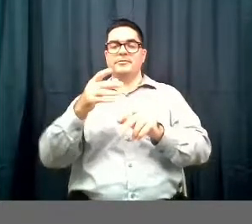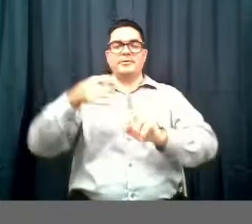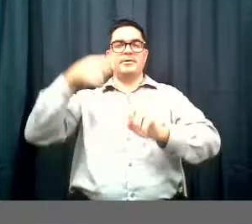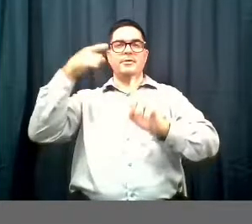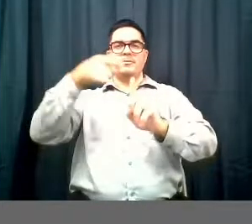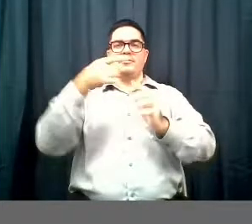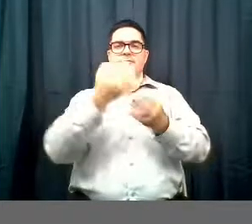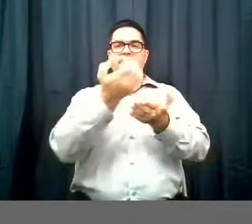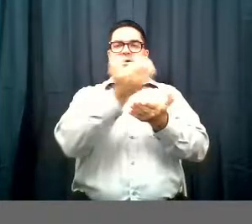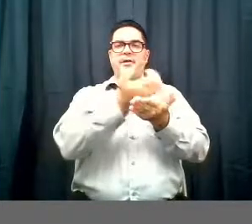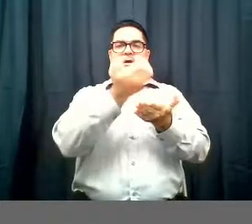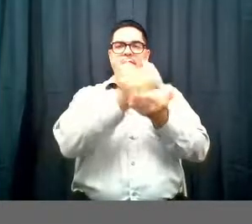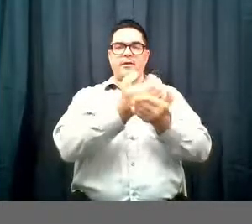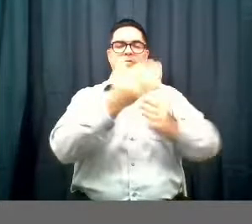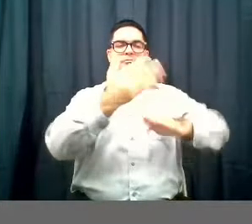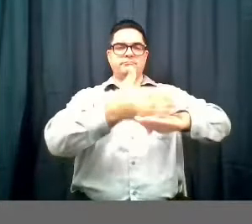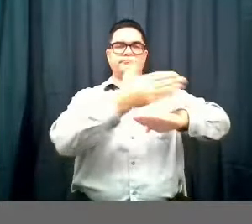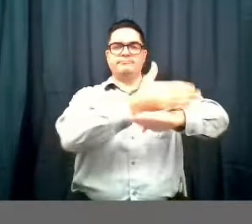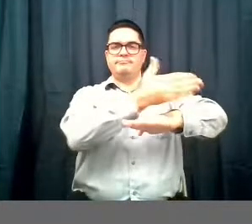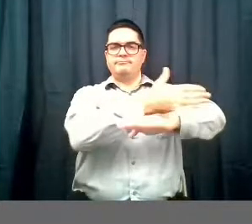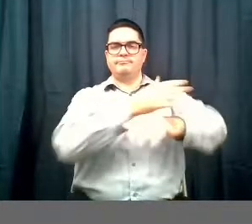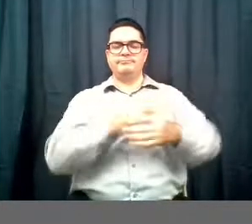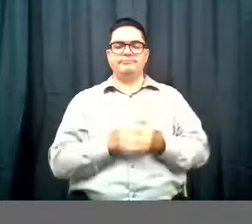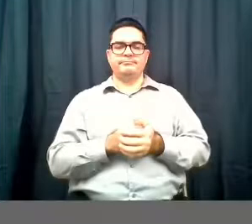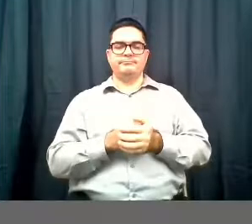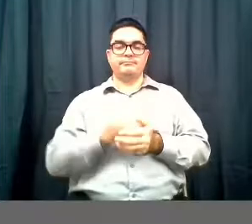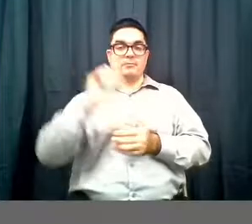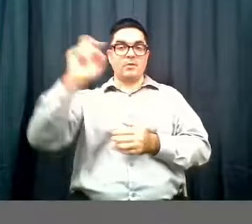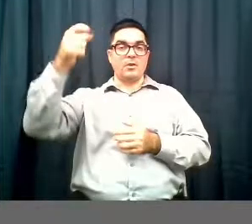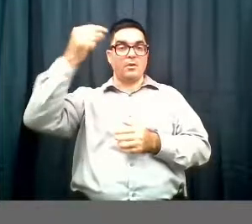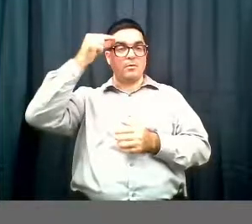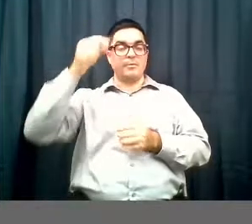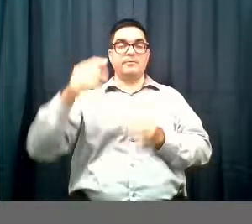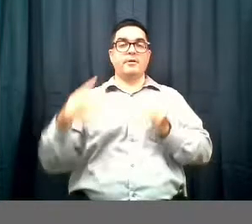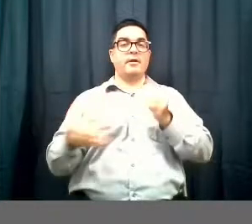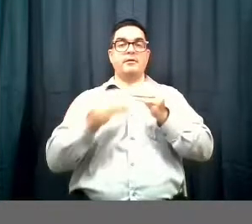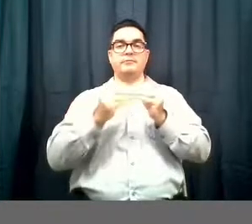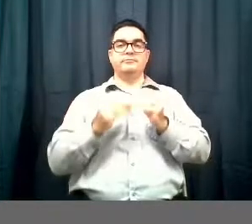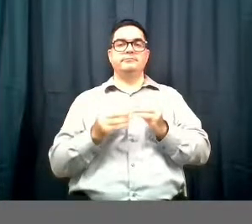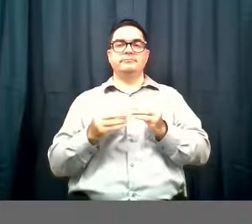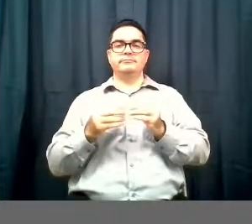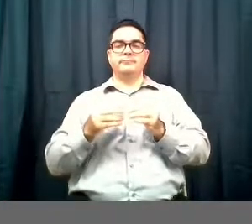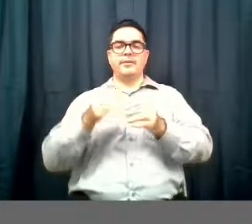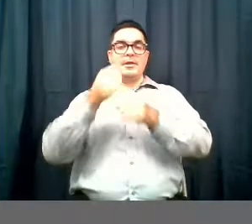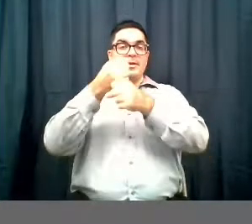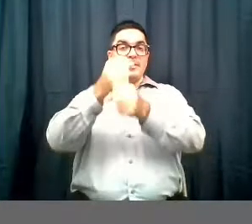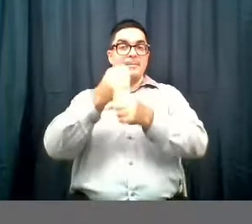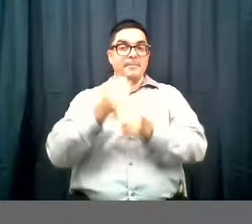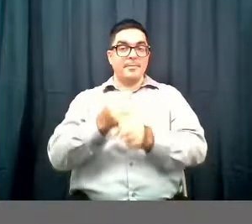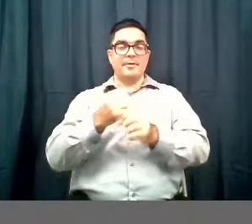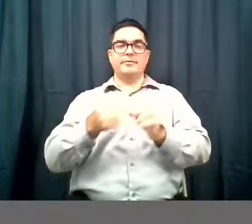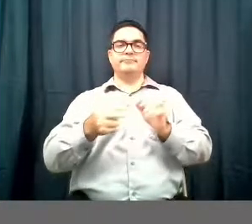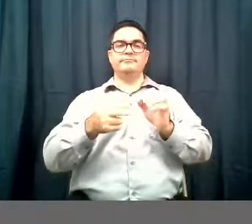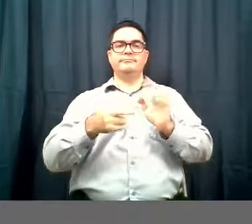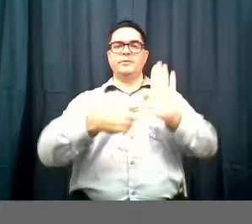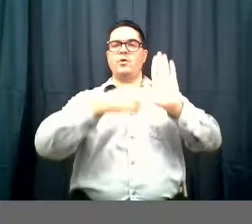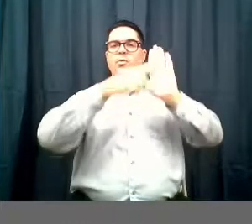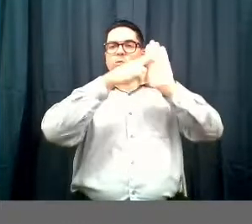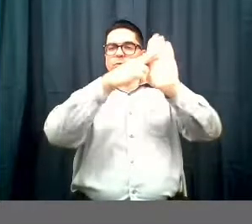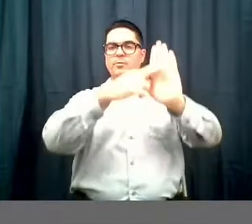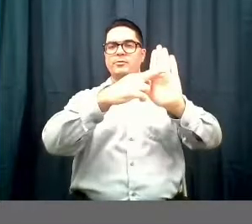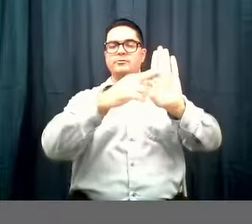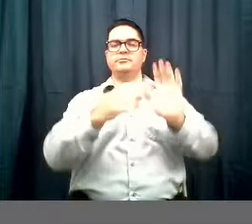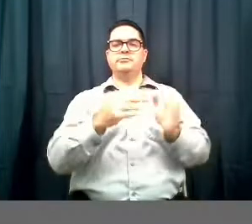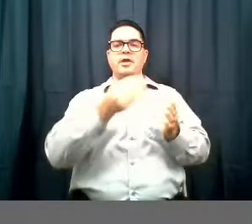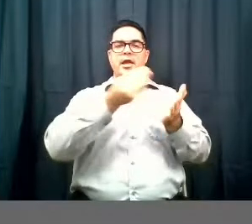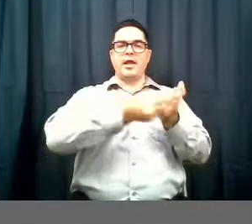relevant entities. The government is also producing and publishing now more than 30 reports on cash, budget, tax expenditures,